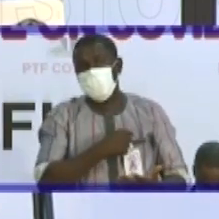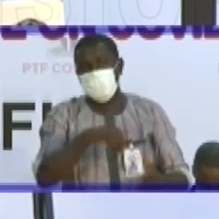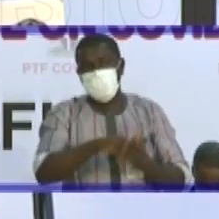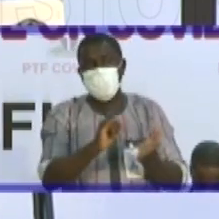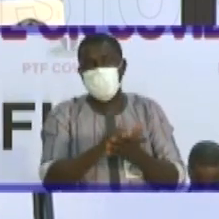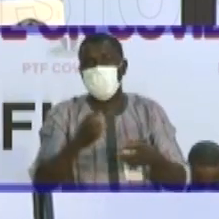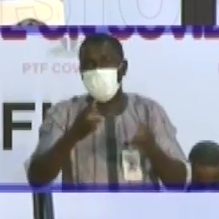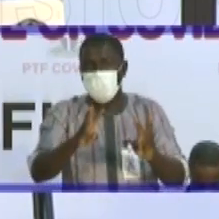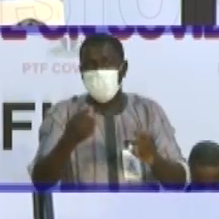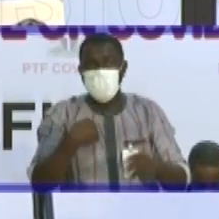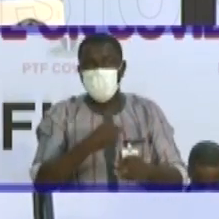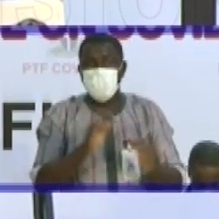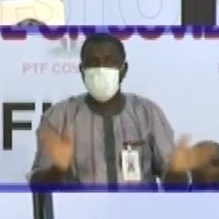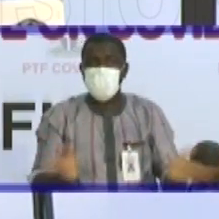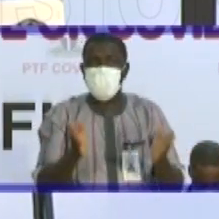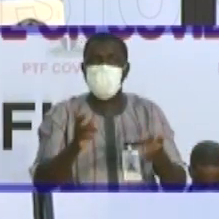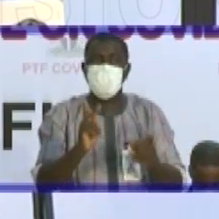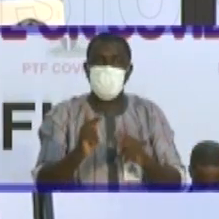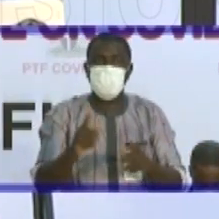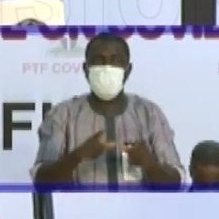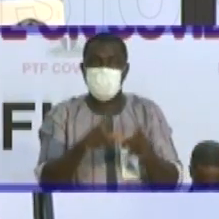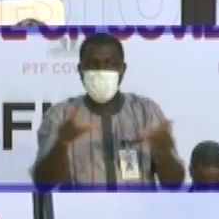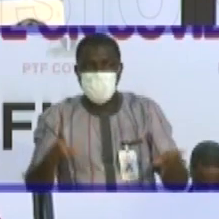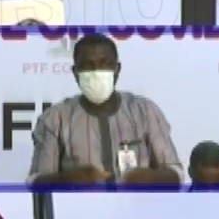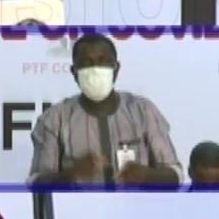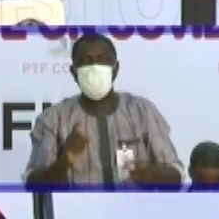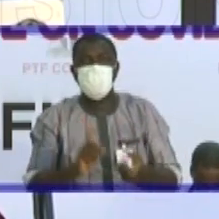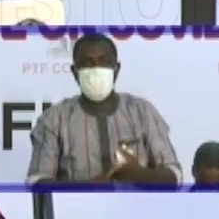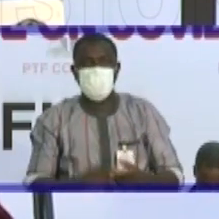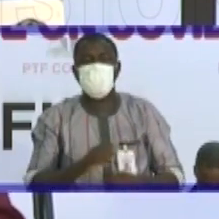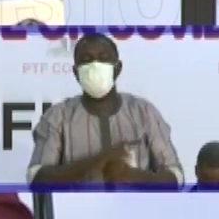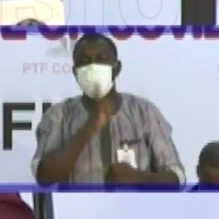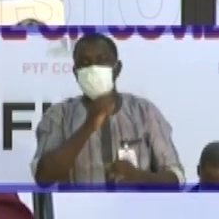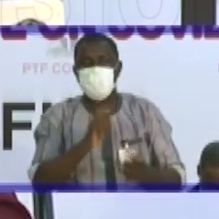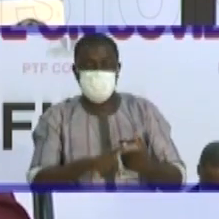encourage local industry, local manufacturing. And we are going to go into talks with them